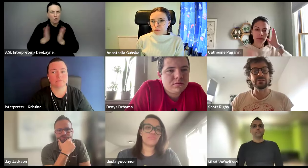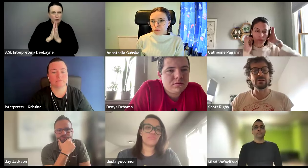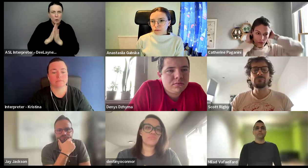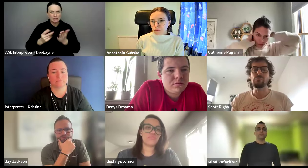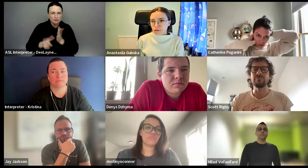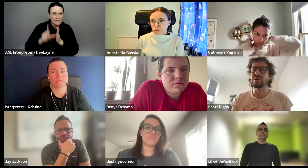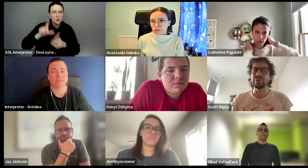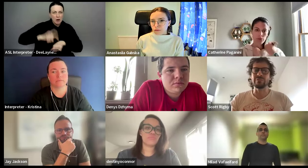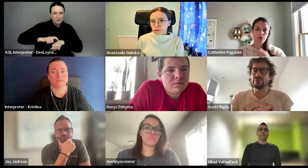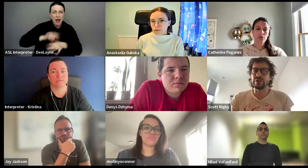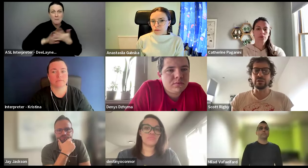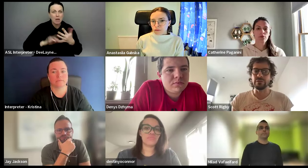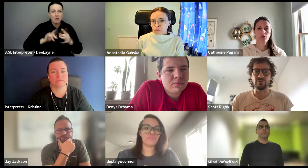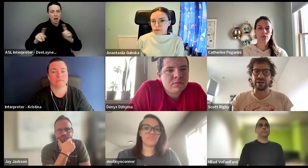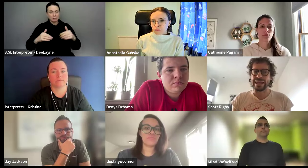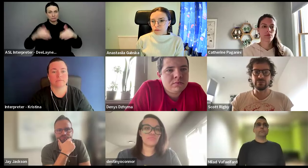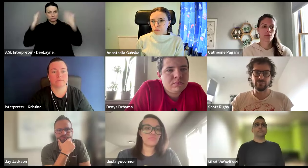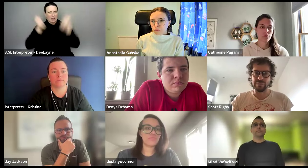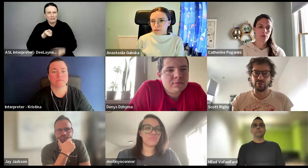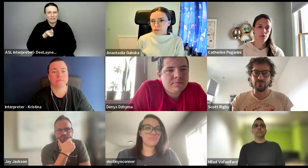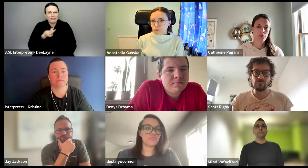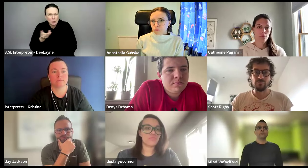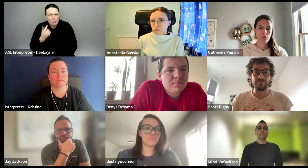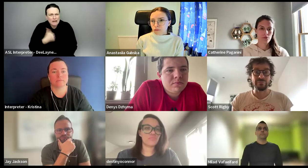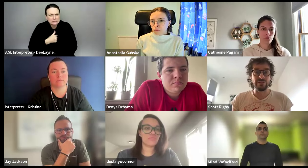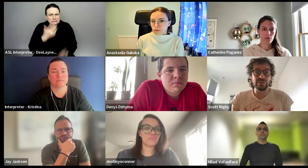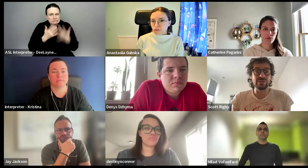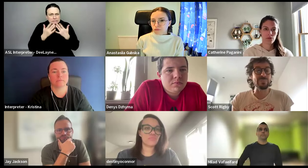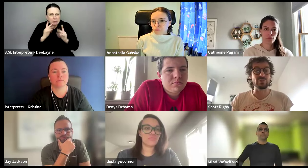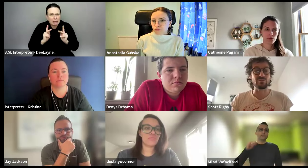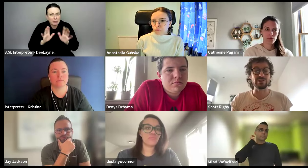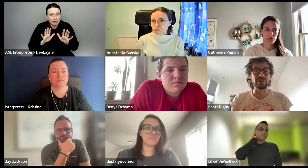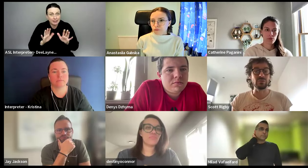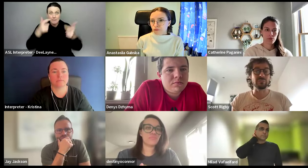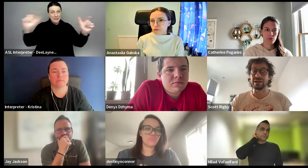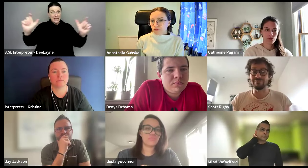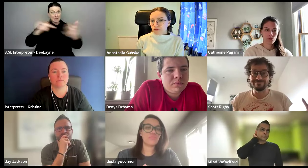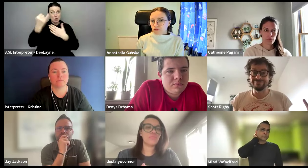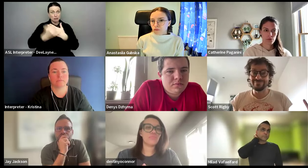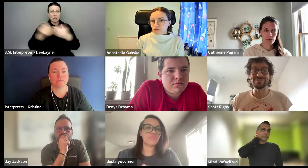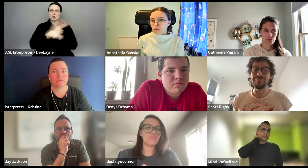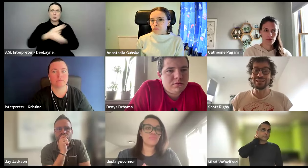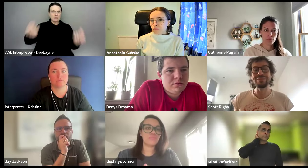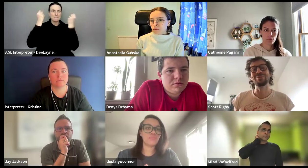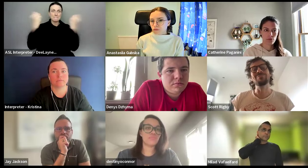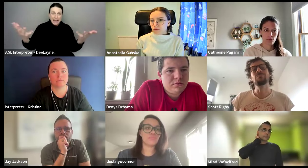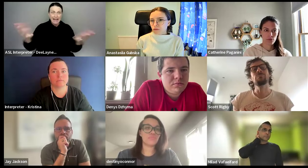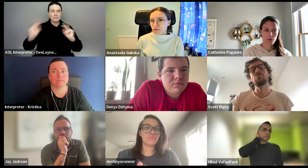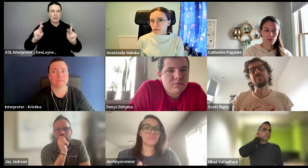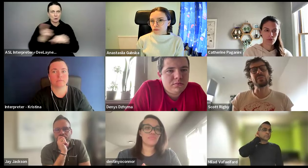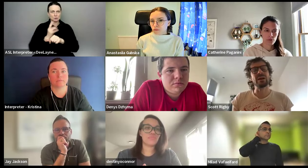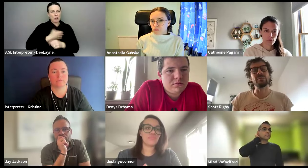timely manner, but we're fairly few. We're a handful of people. Even though it's a major project used by so many